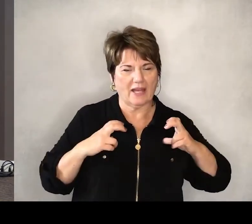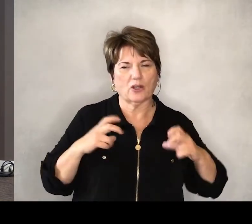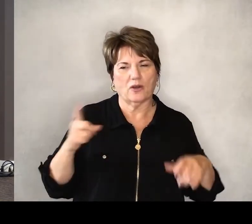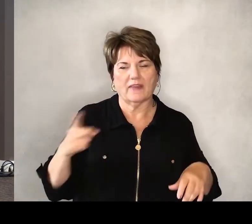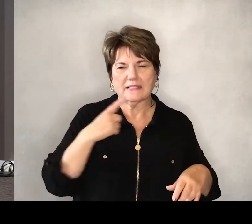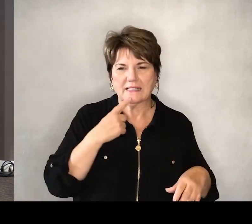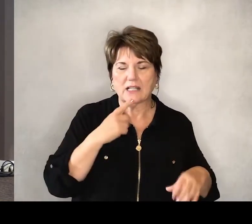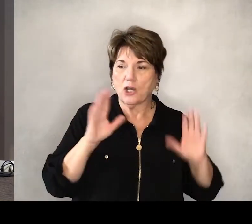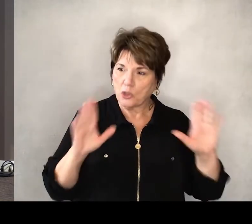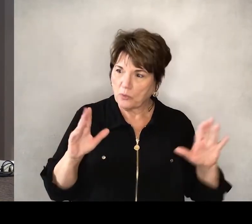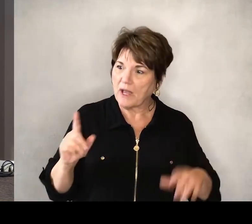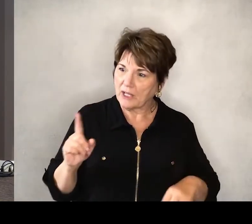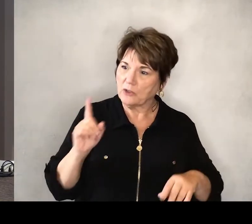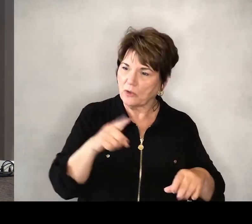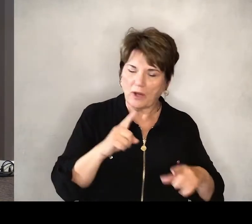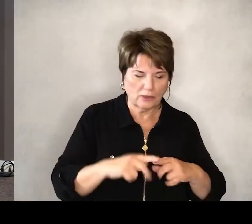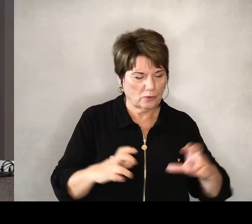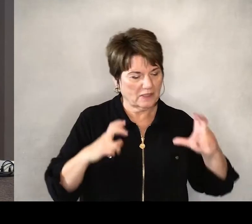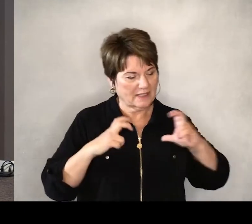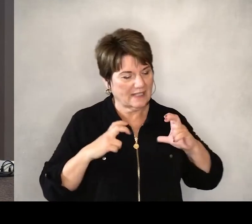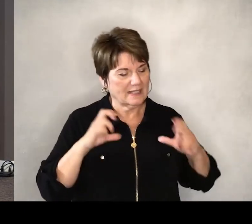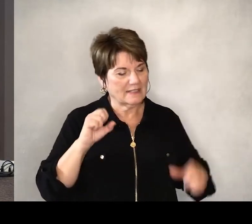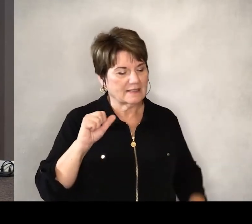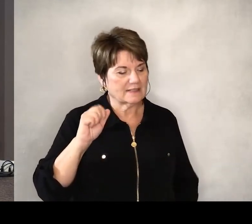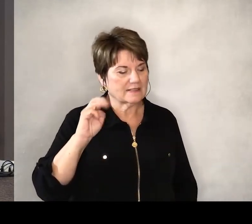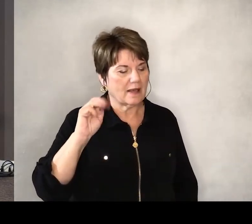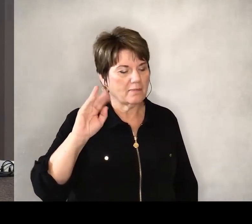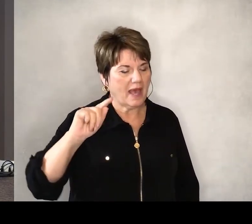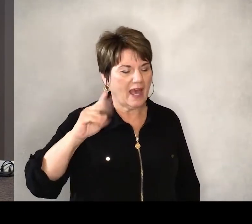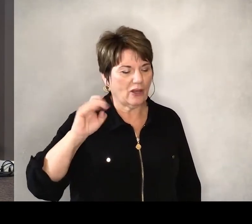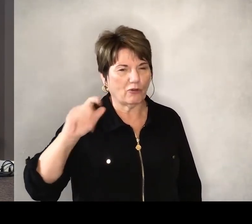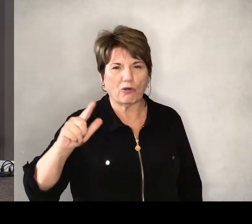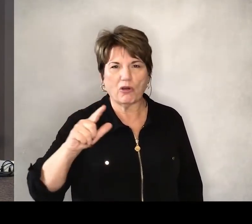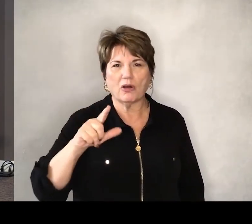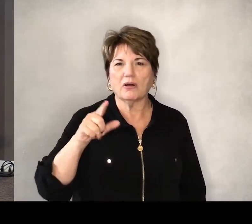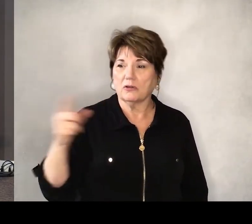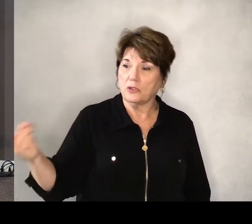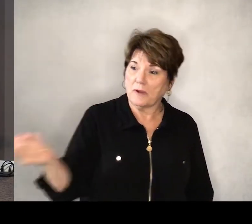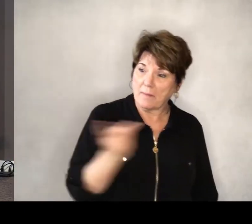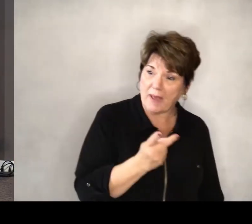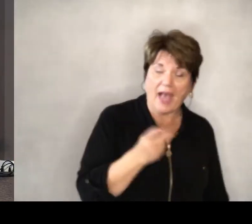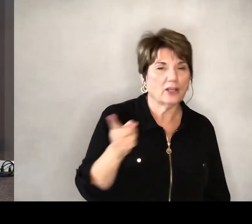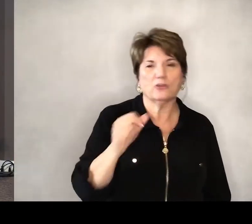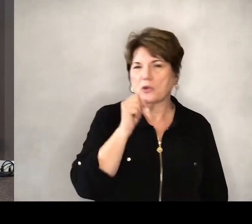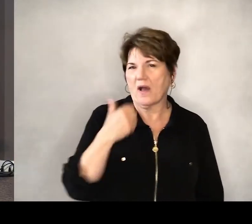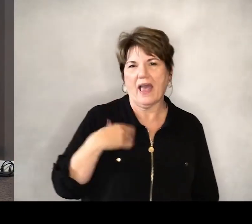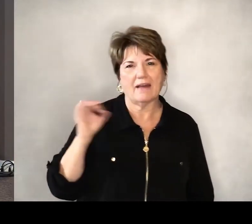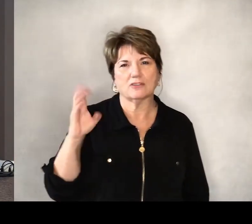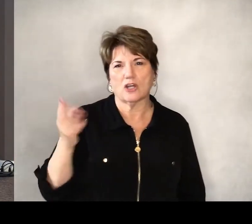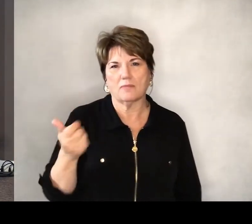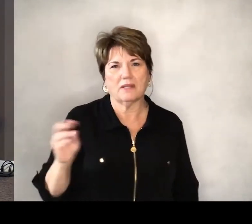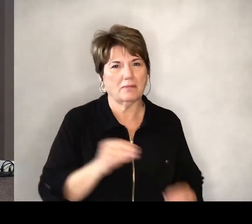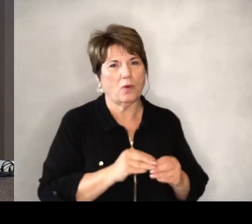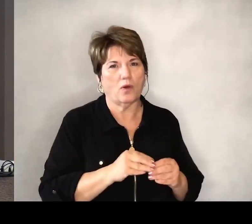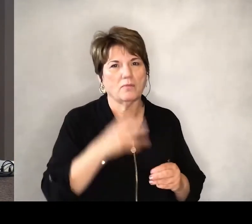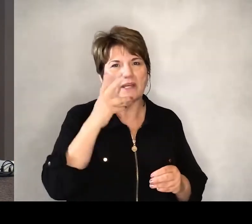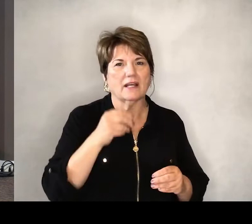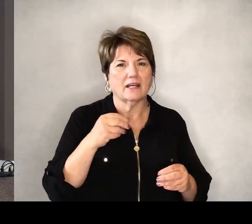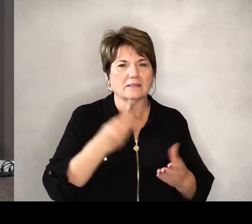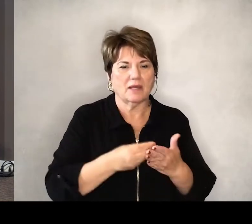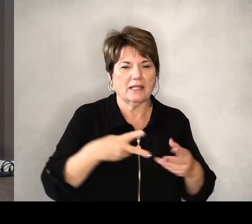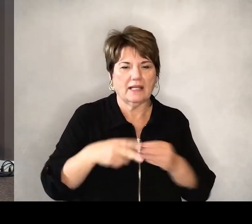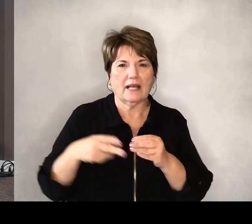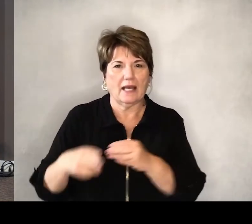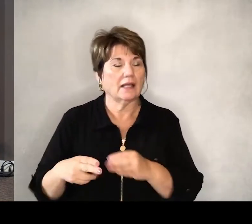said, hey, it's great that you're going on this sabbatical, and when you come back from your sabbatical, you don't have a job. And I said,